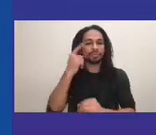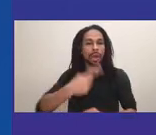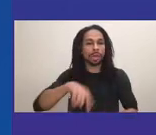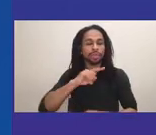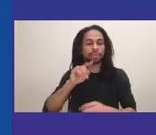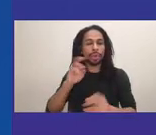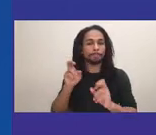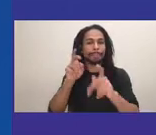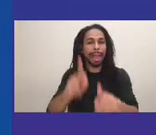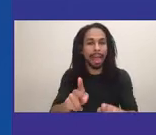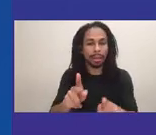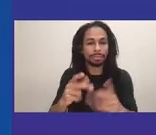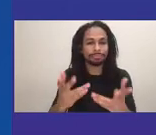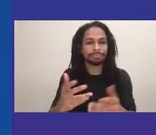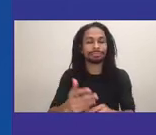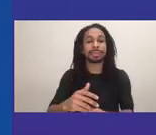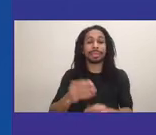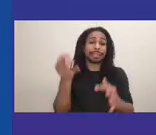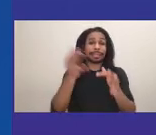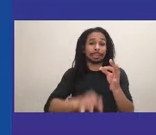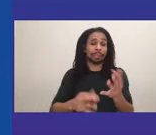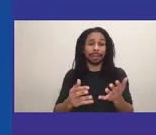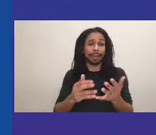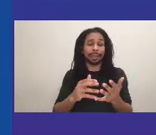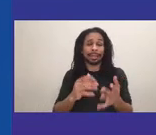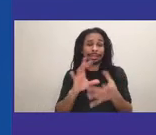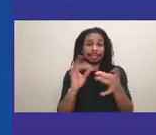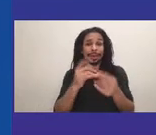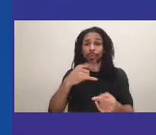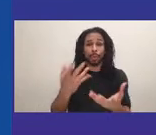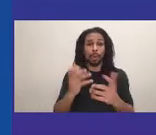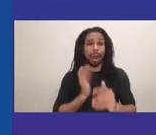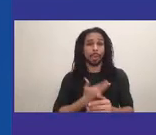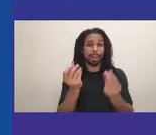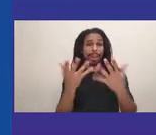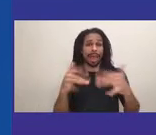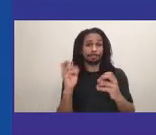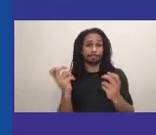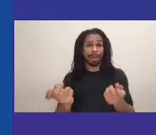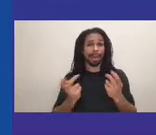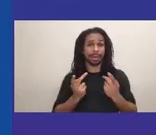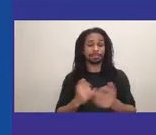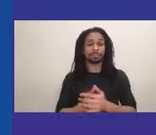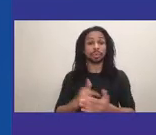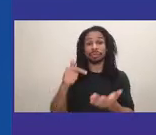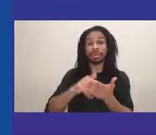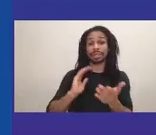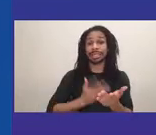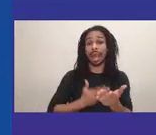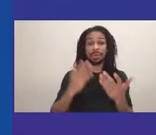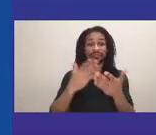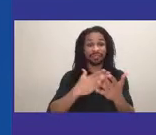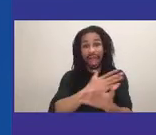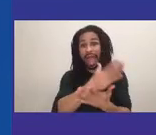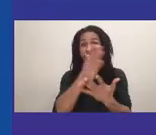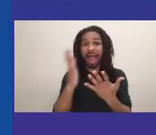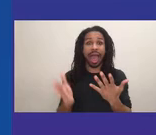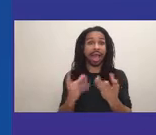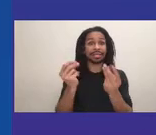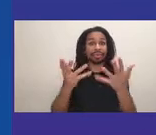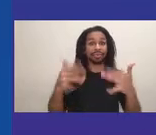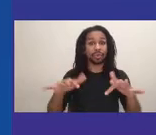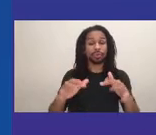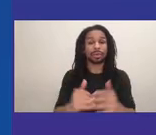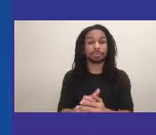put, we want our land back. So as you can see, this is our vast territory, and this image is very